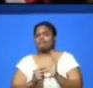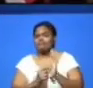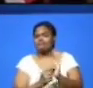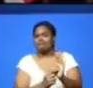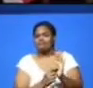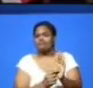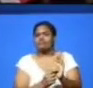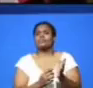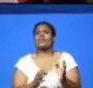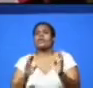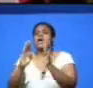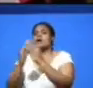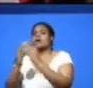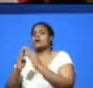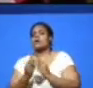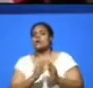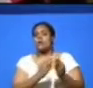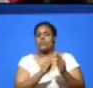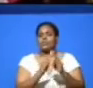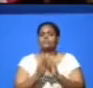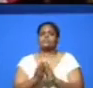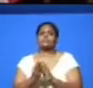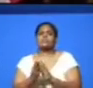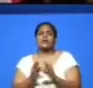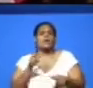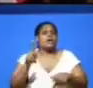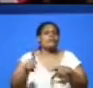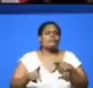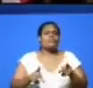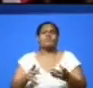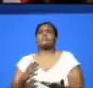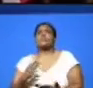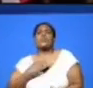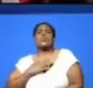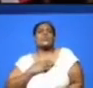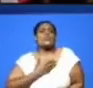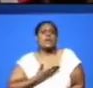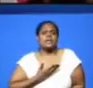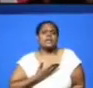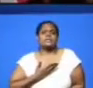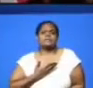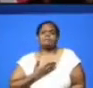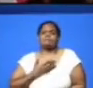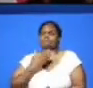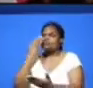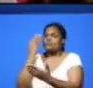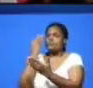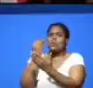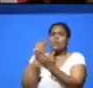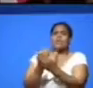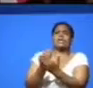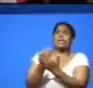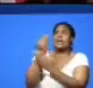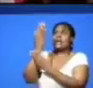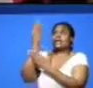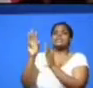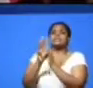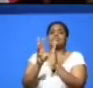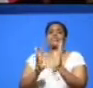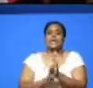represent a community of people who are willing to stand up for the Word of